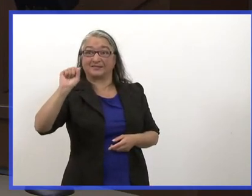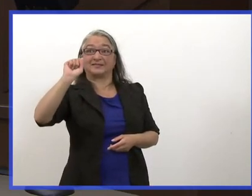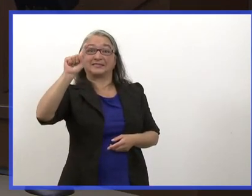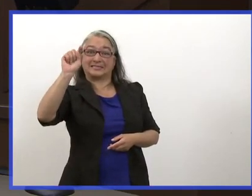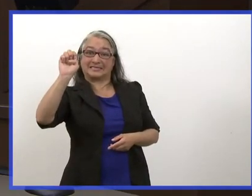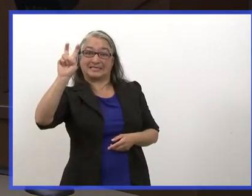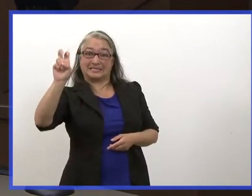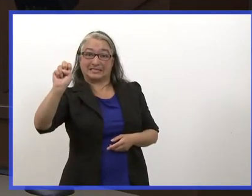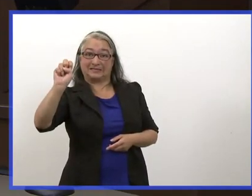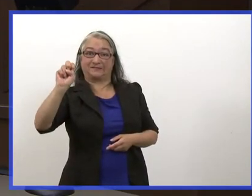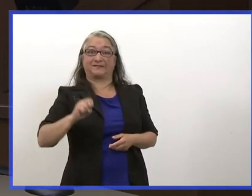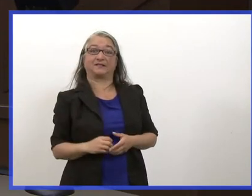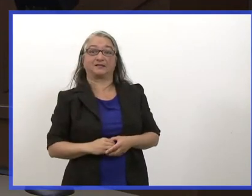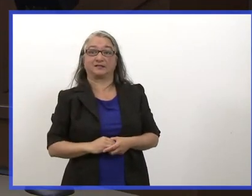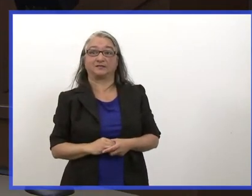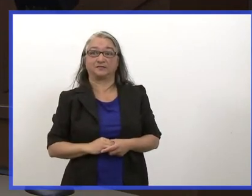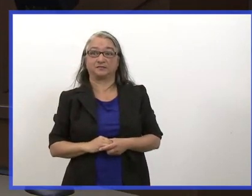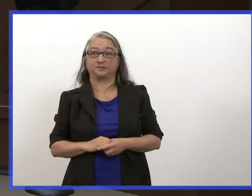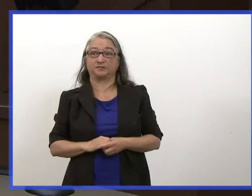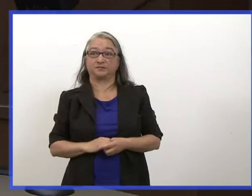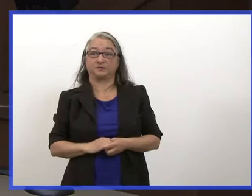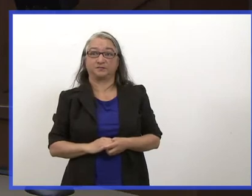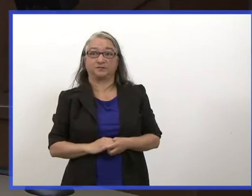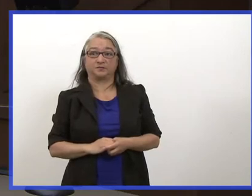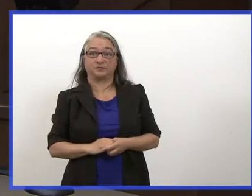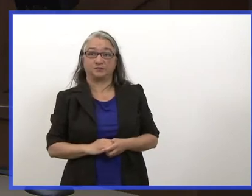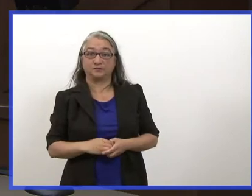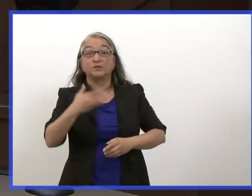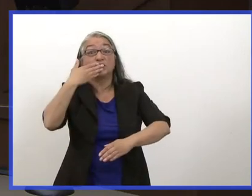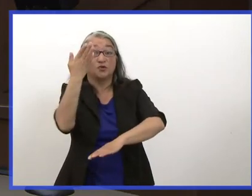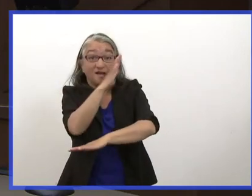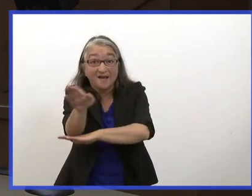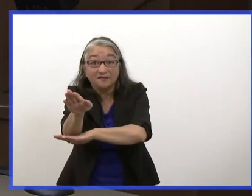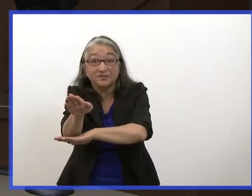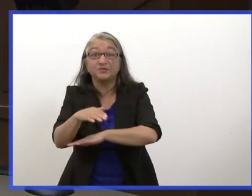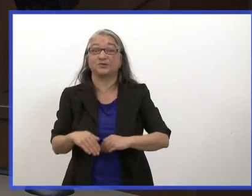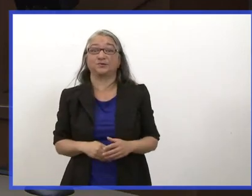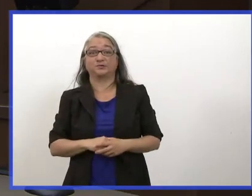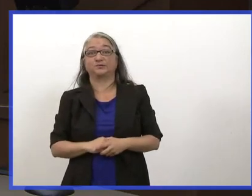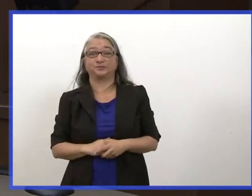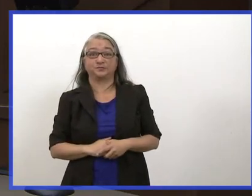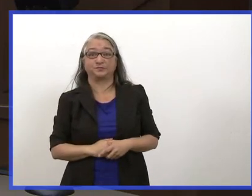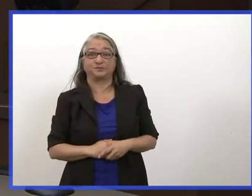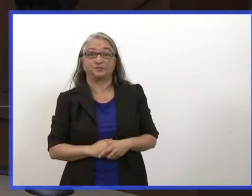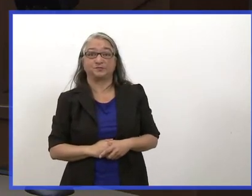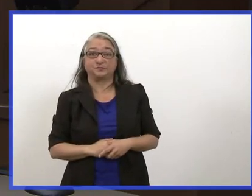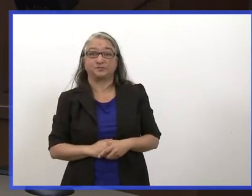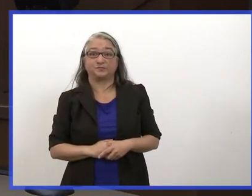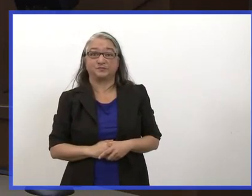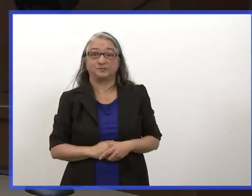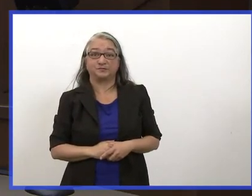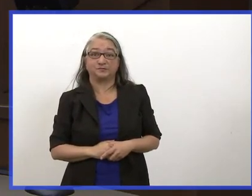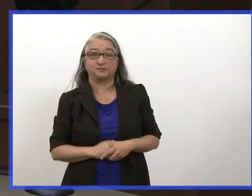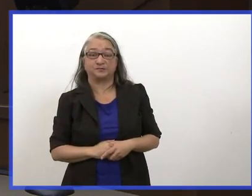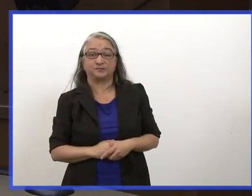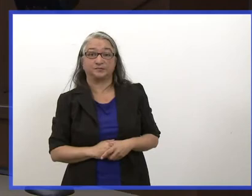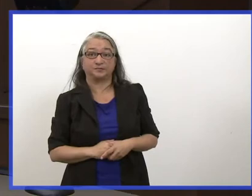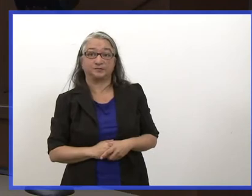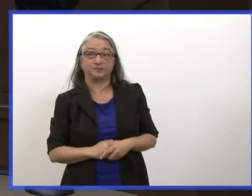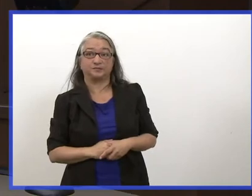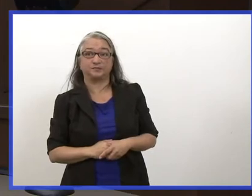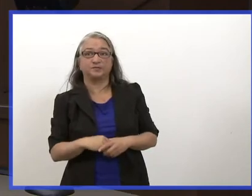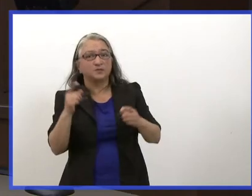Good afternoon. We've heard from people who work in shopping malls that they have become sort of a de facto meeting